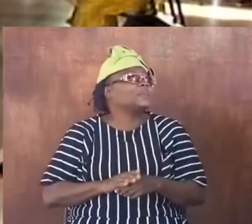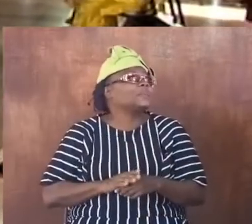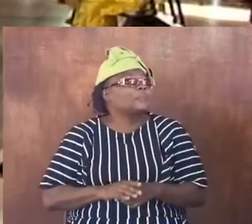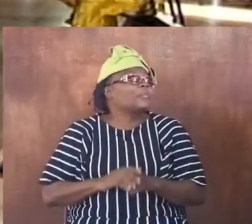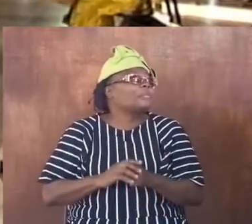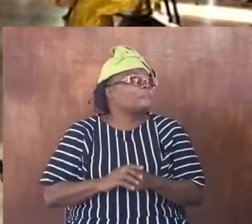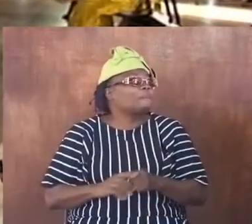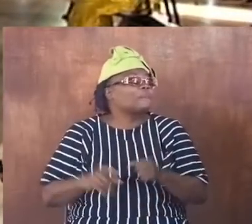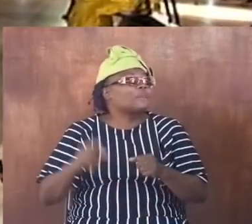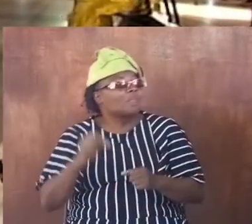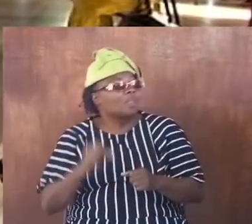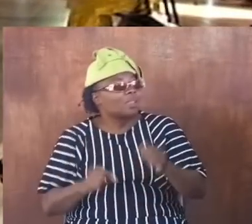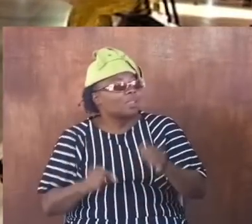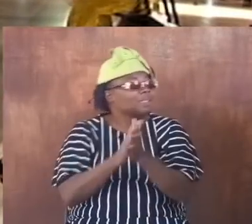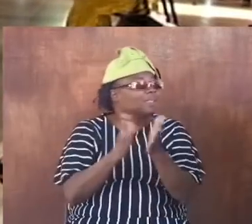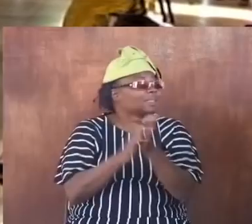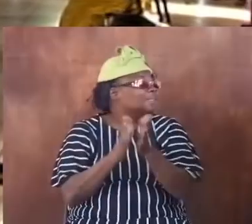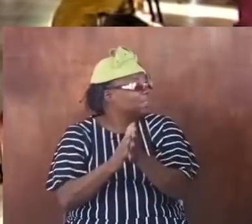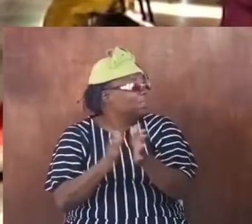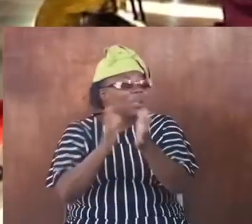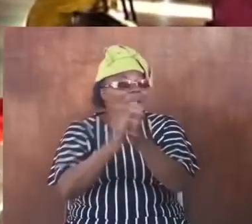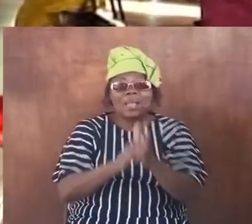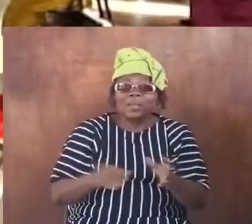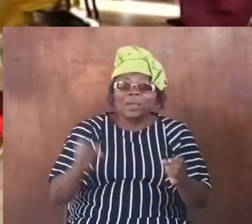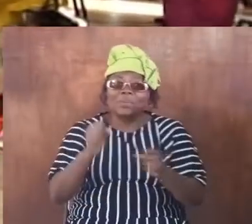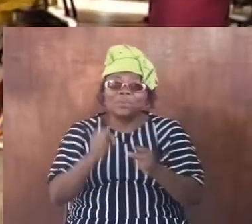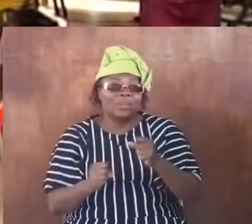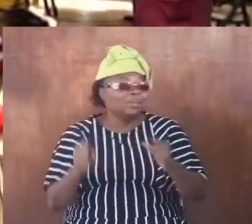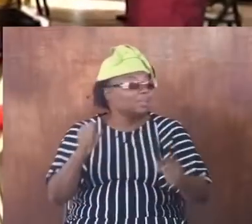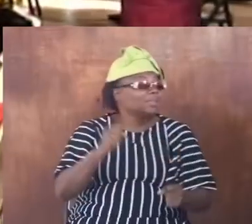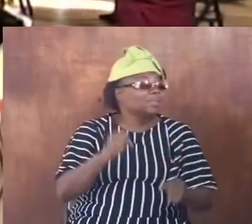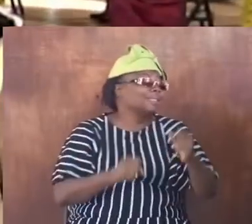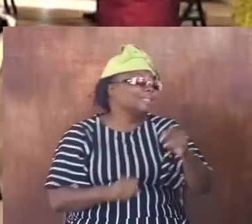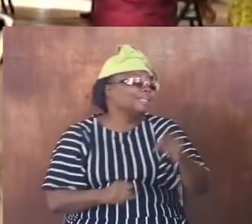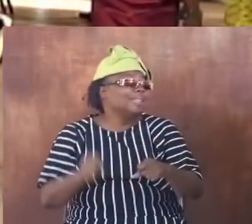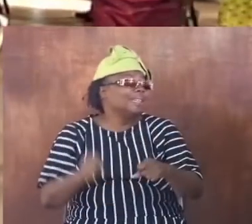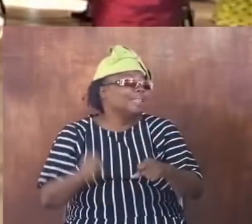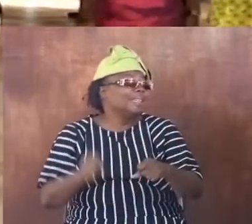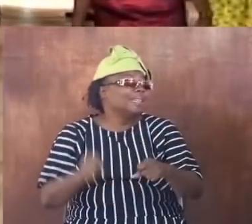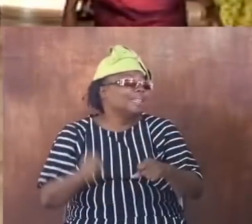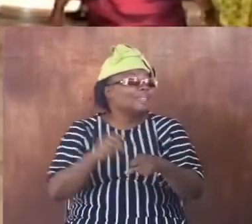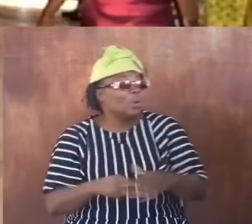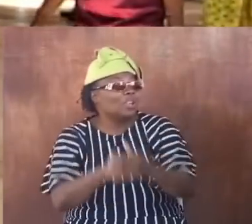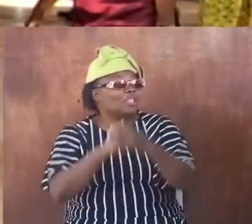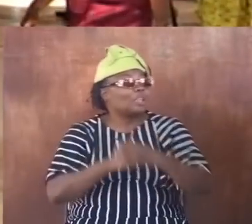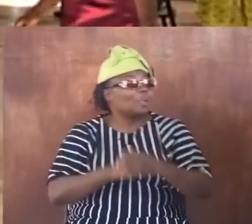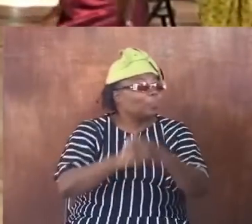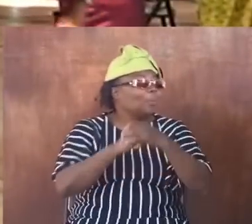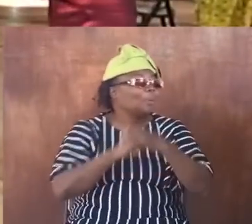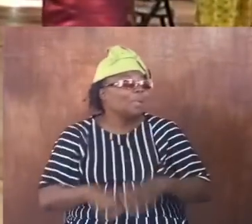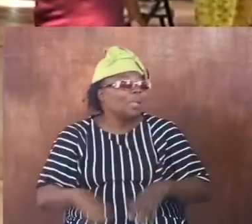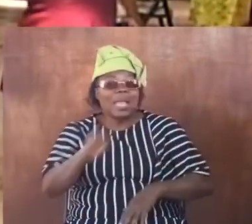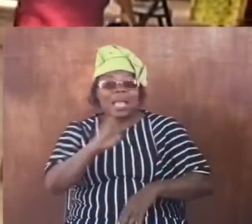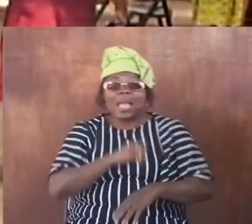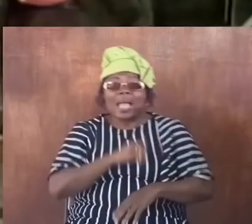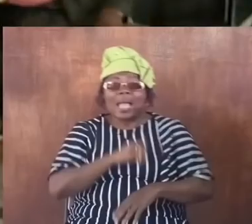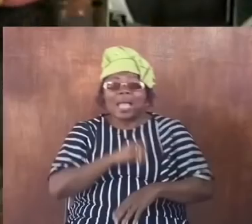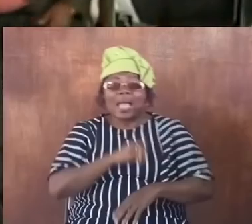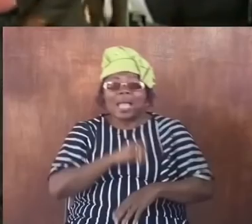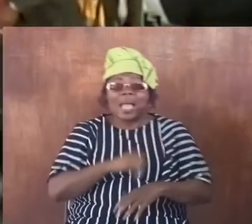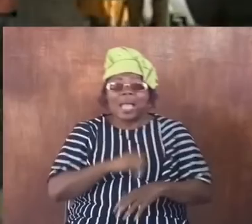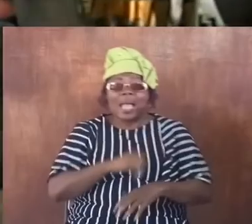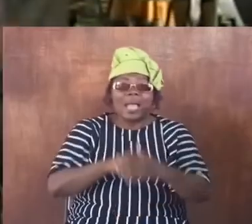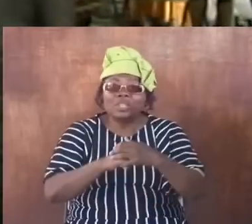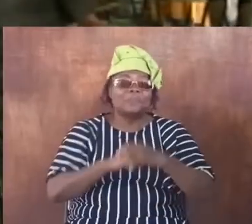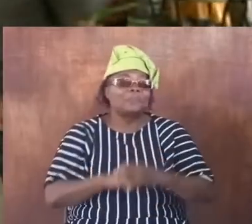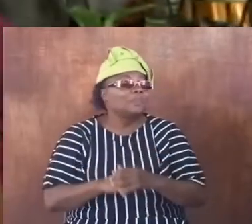Know that it buckle, I know I'm on my way. Rejoicing, yes, rejoicing, oh,